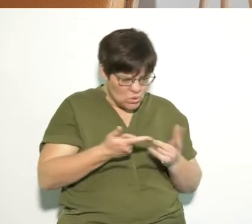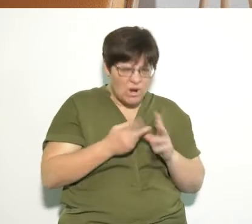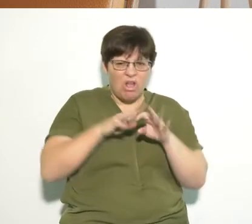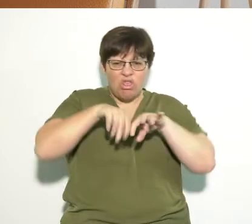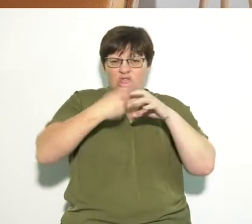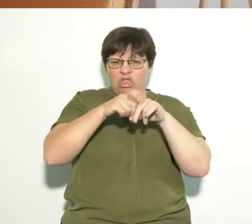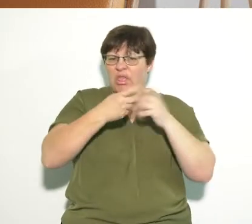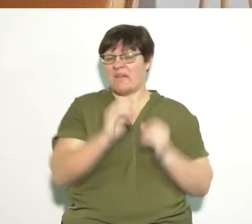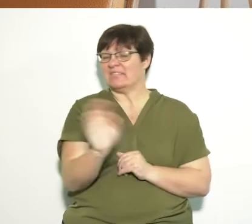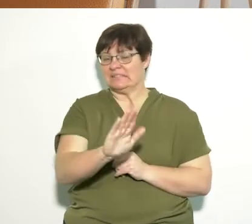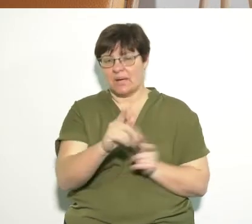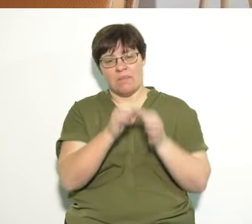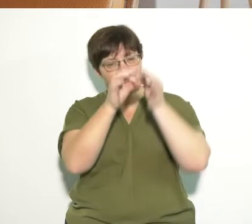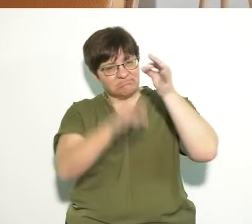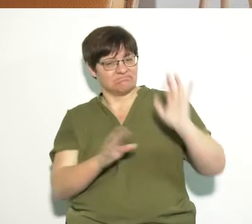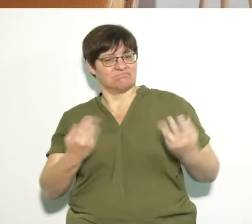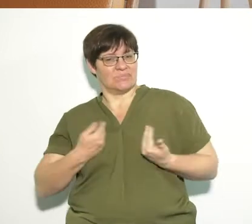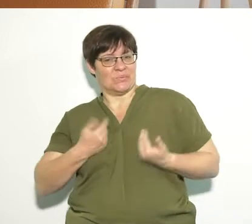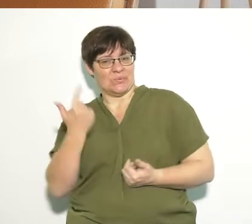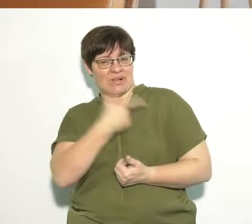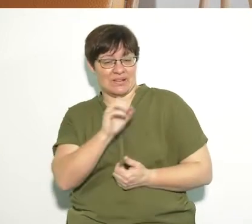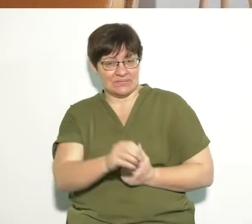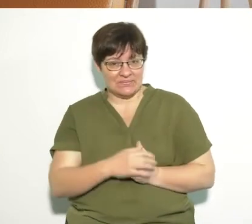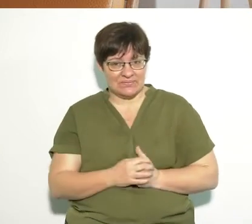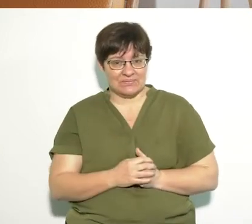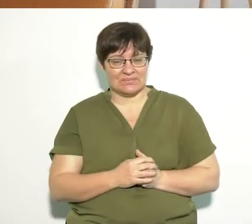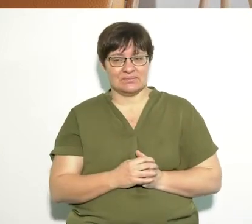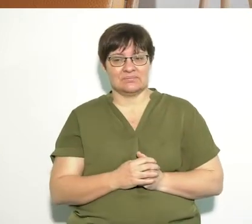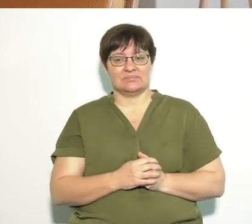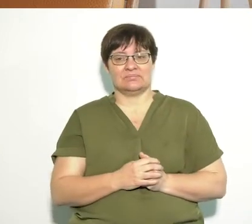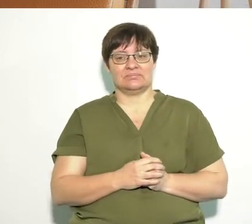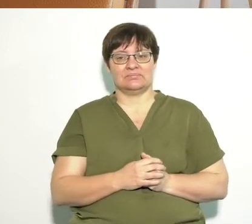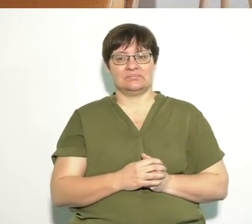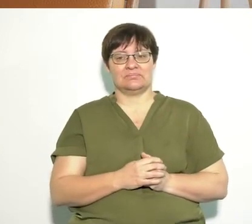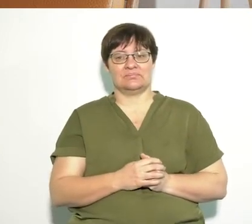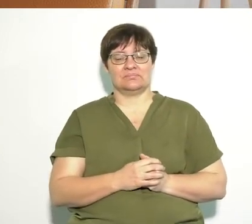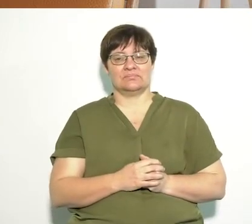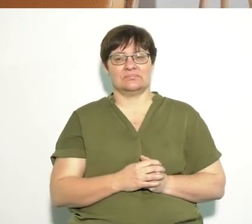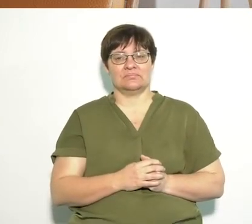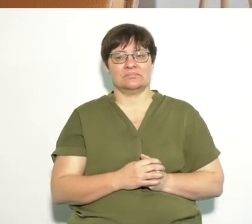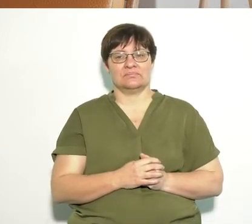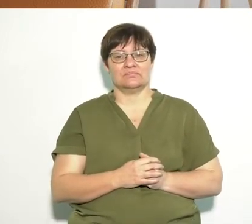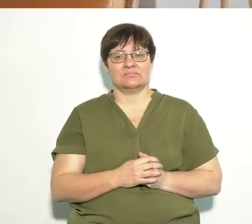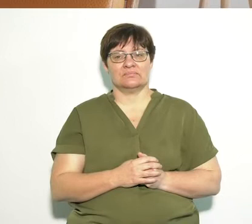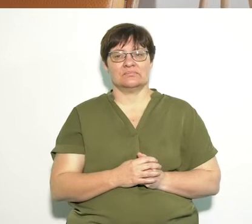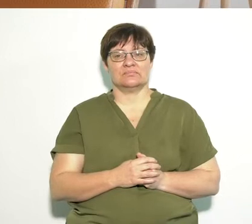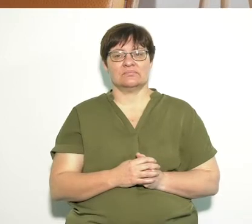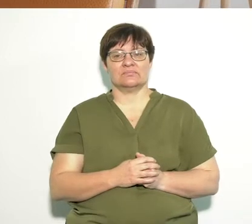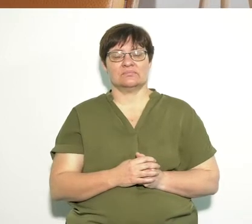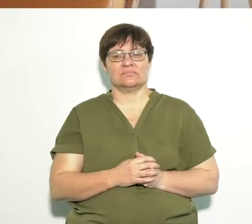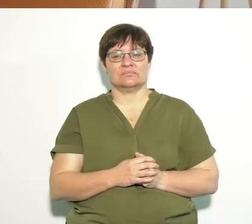these inside a box of some sort. Okay, so I'm going to move this out of the way. Now,